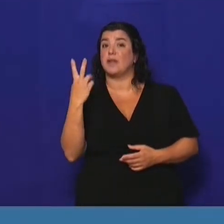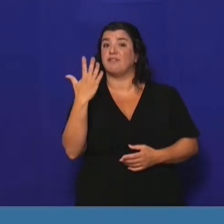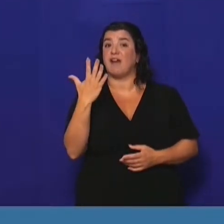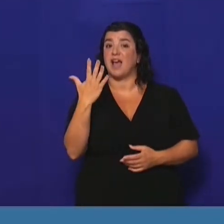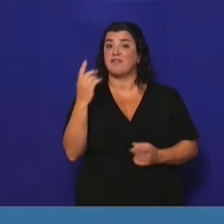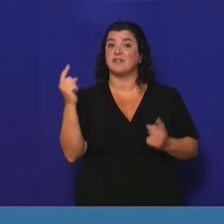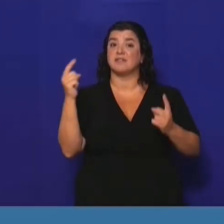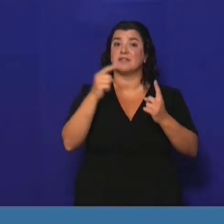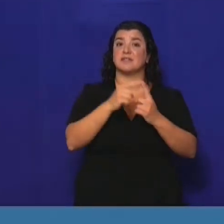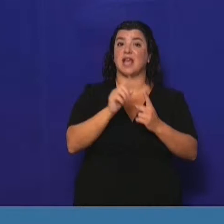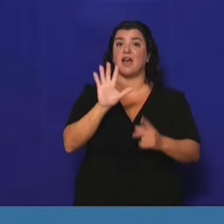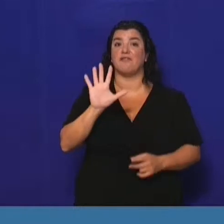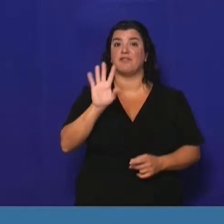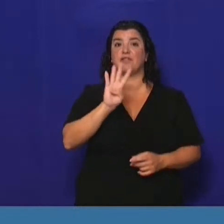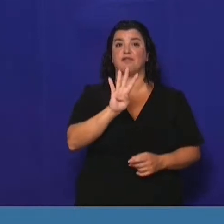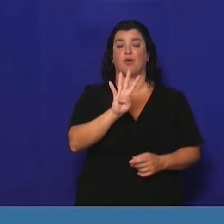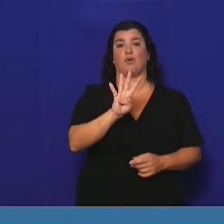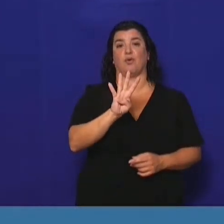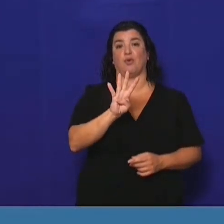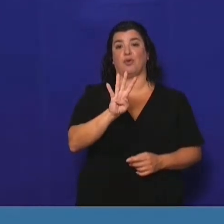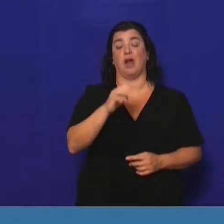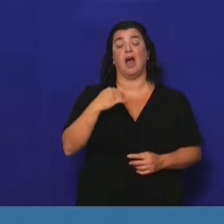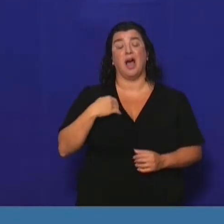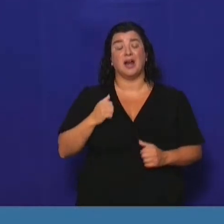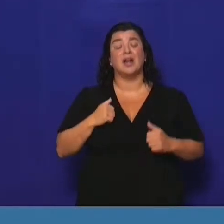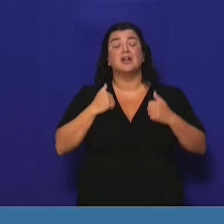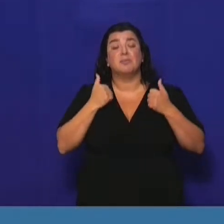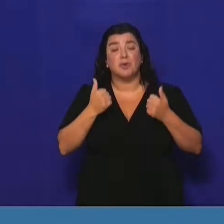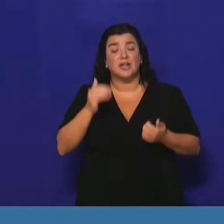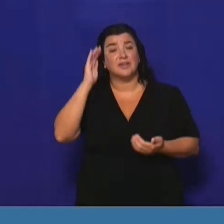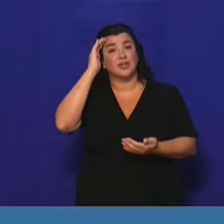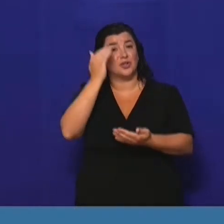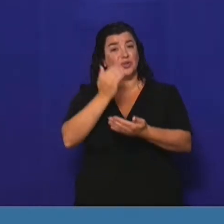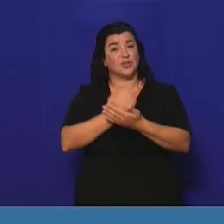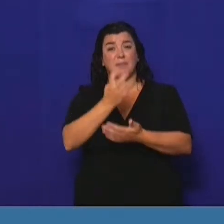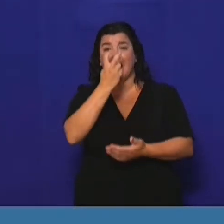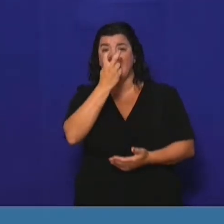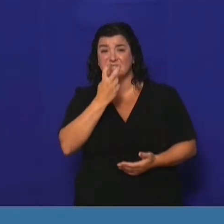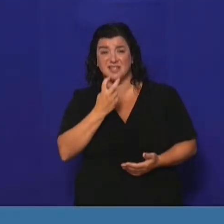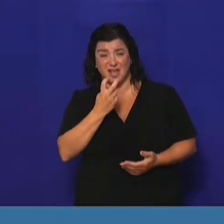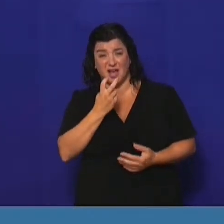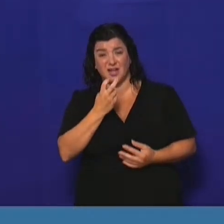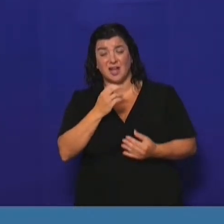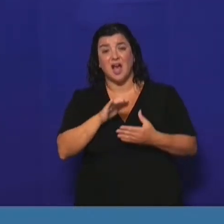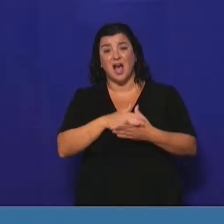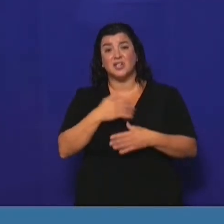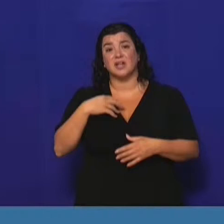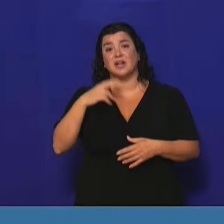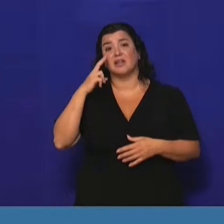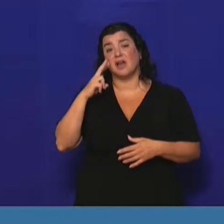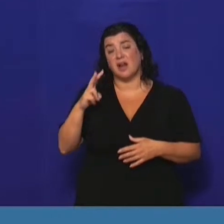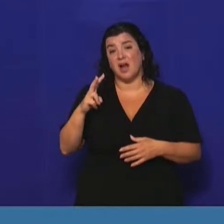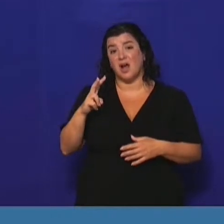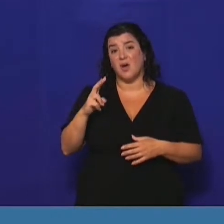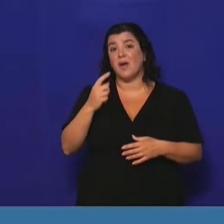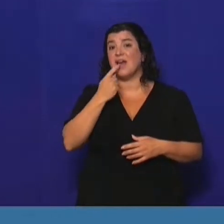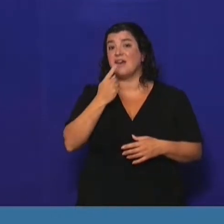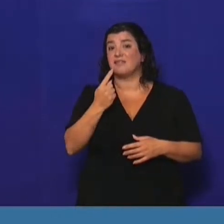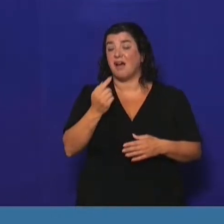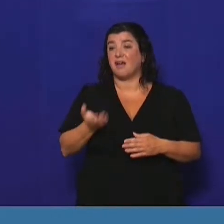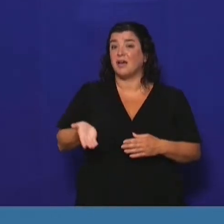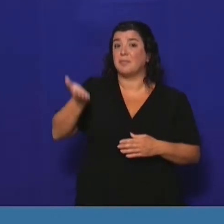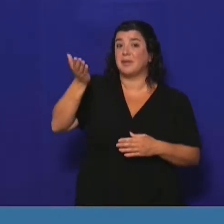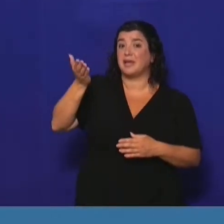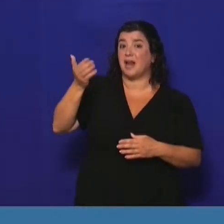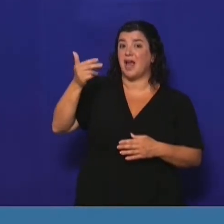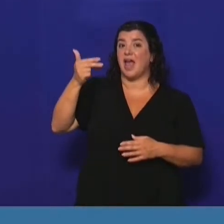dejjem rridu nibqgħu nipproteġu lill-anzjani tagħna x'bħal qegħdin taraw ukoll għandna age group li kien hemm numru ta' każijiet bejn l-età ta' 85 u 94